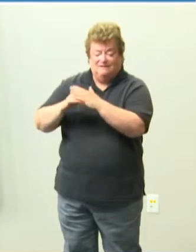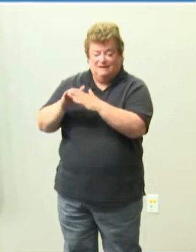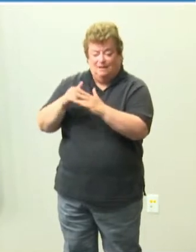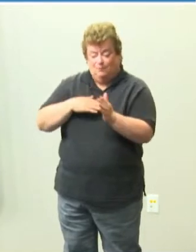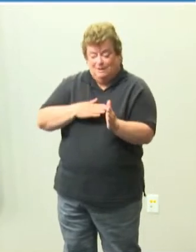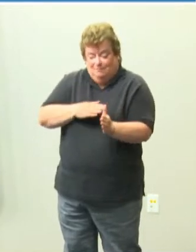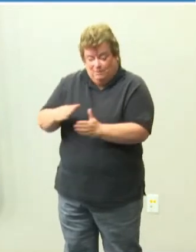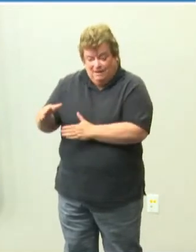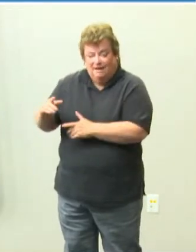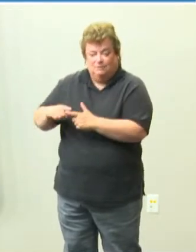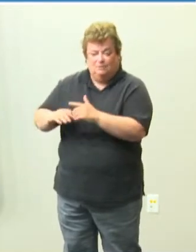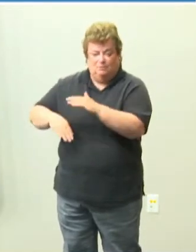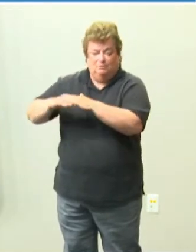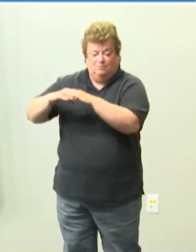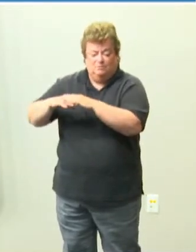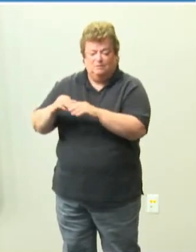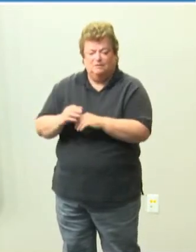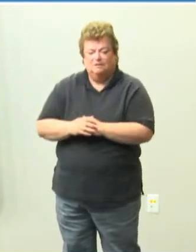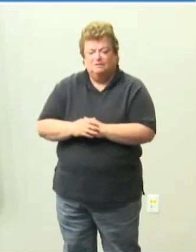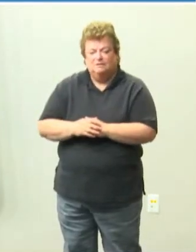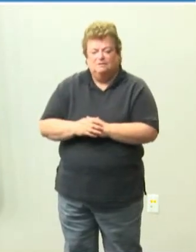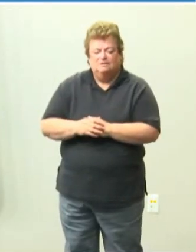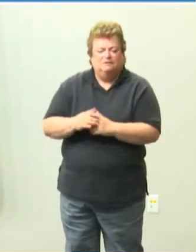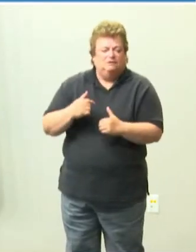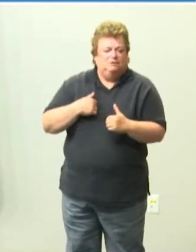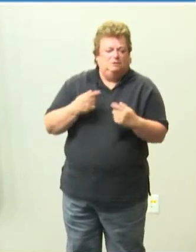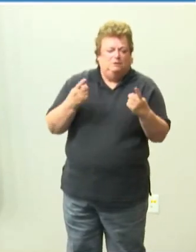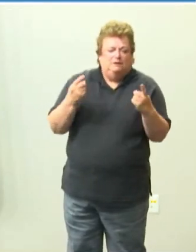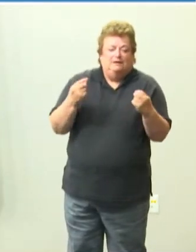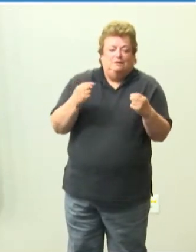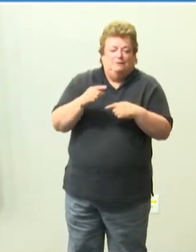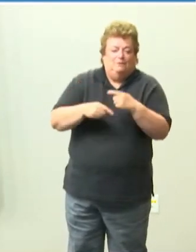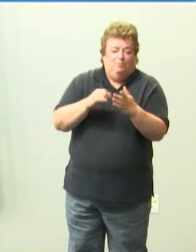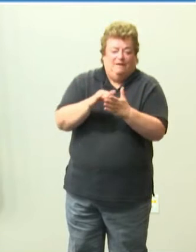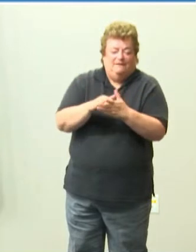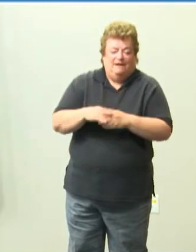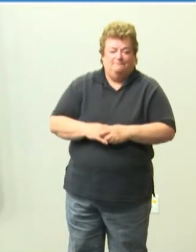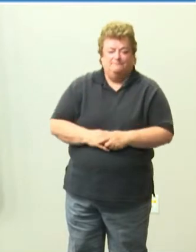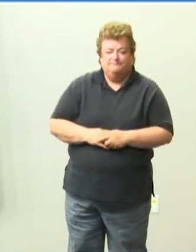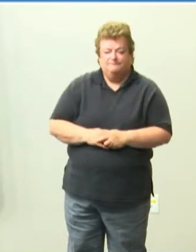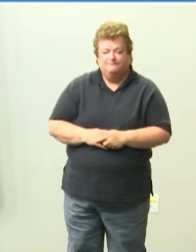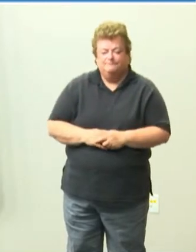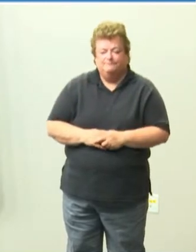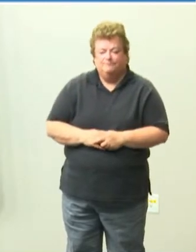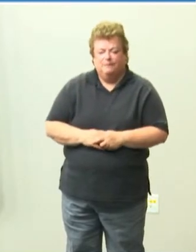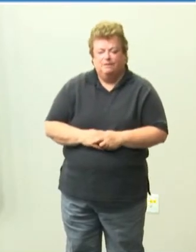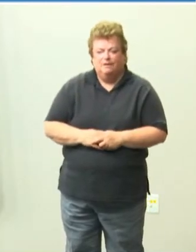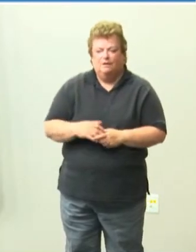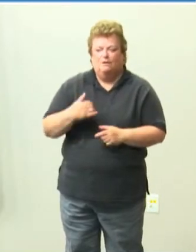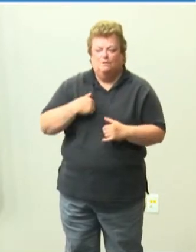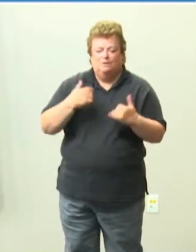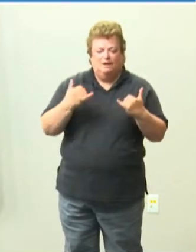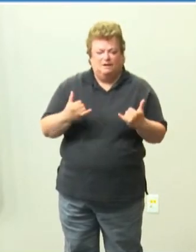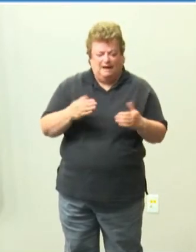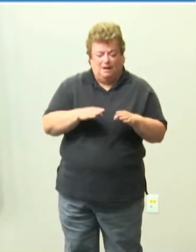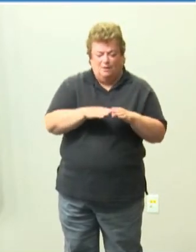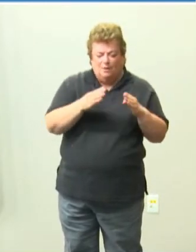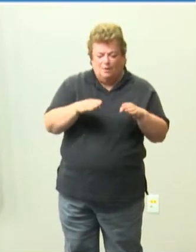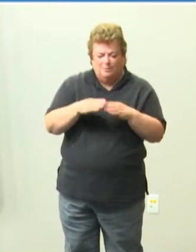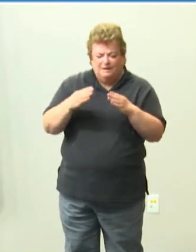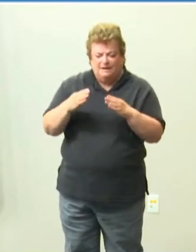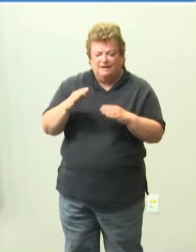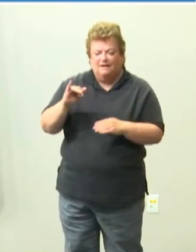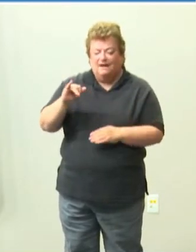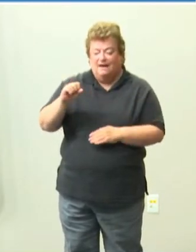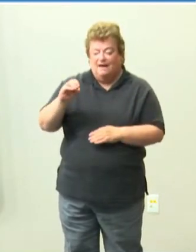typically. So what are we doing about that? Well, we've also are opening up